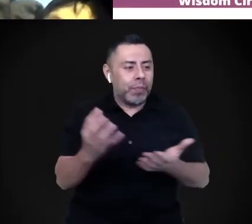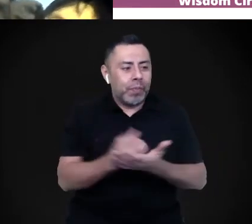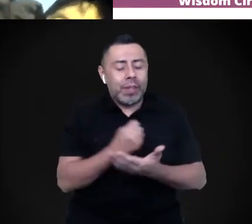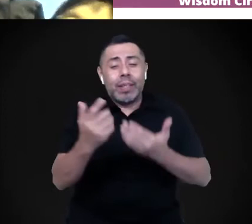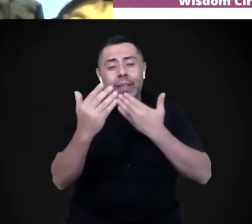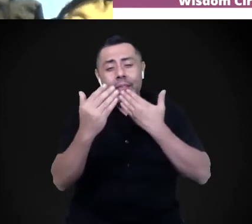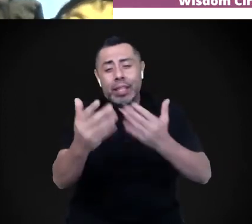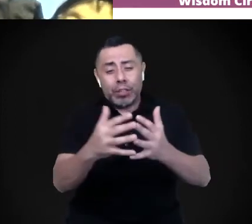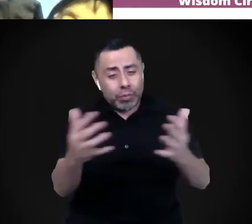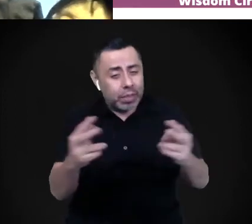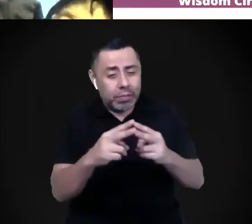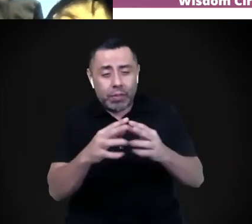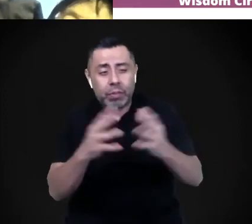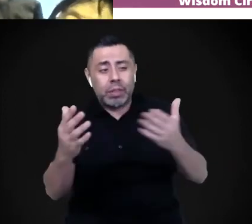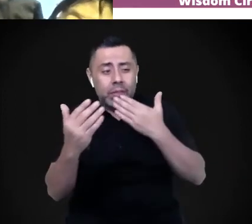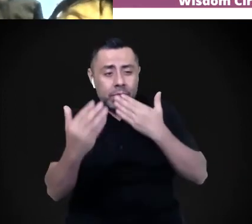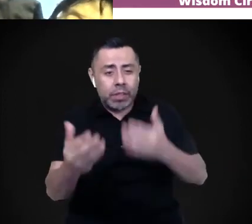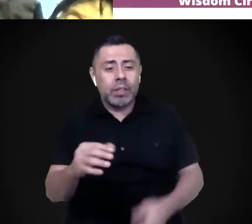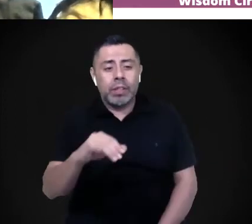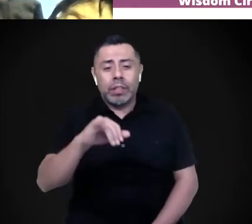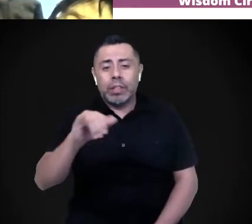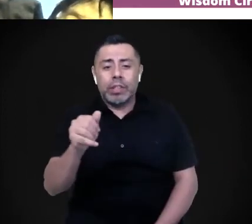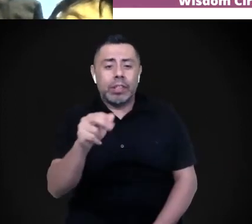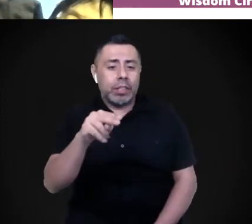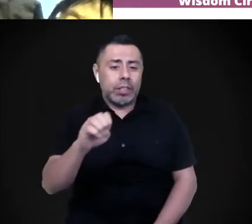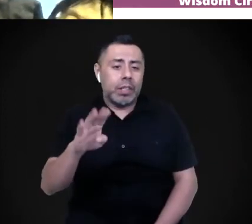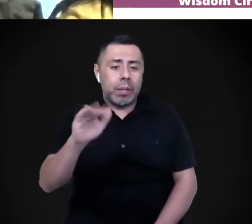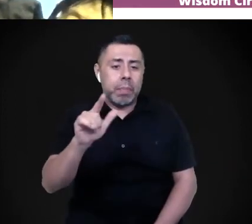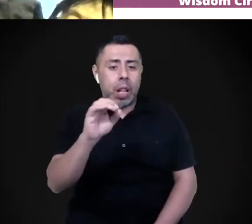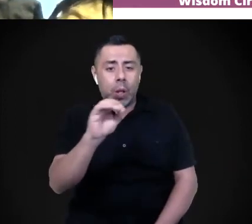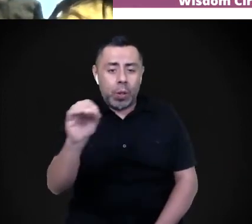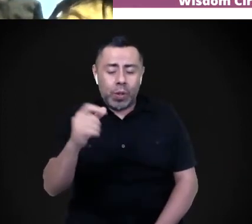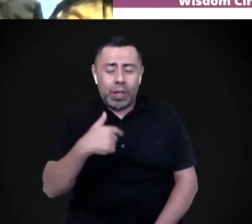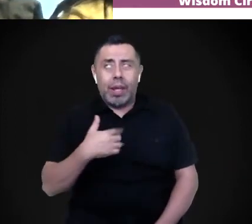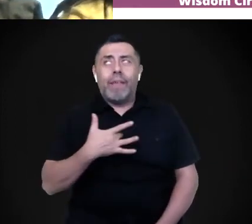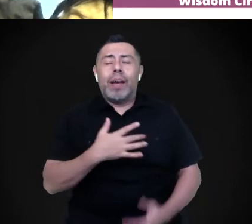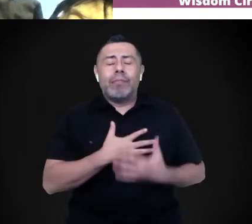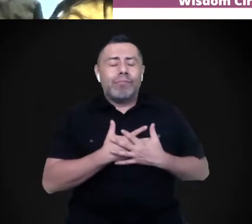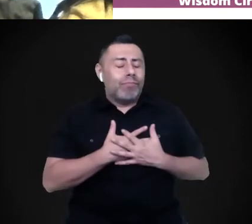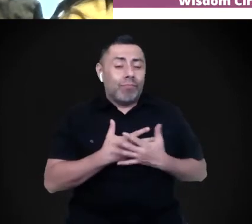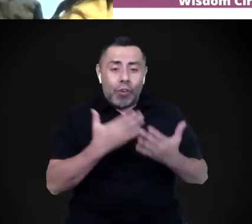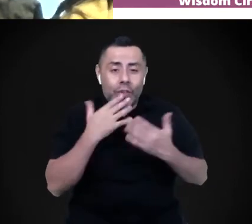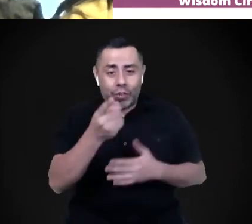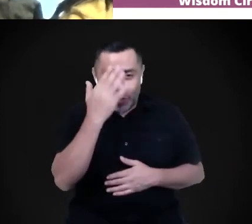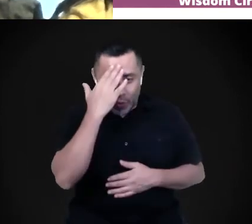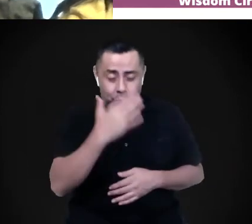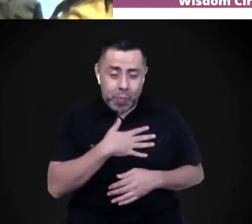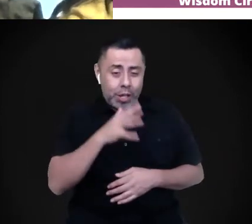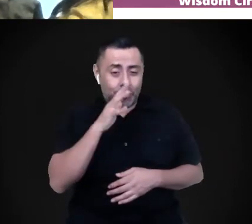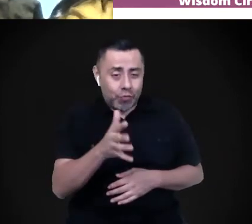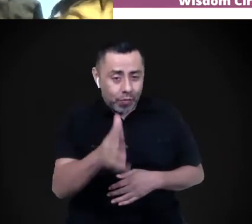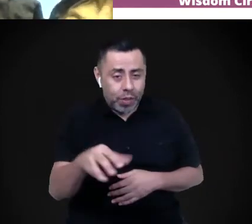Baloo. Thank you. I'm so grateful that you knew my grandmother, Margaret Dalton, my grandfather, and all